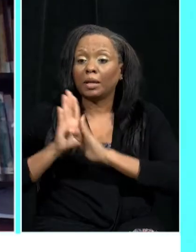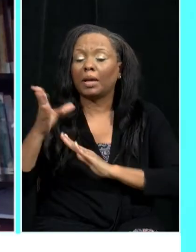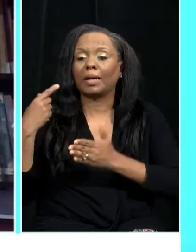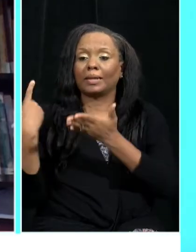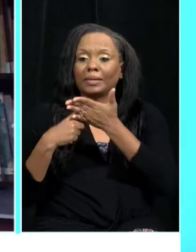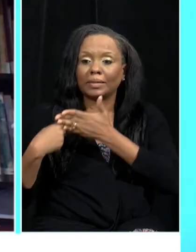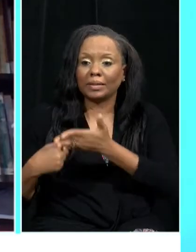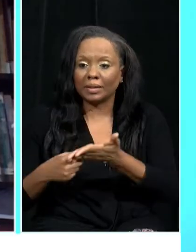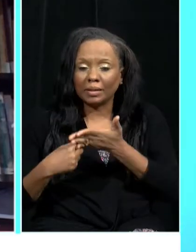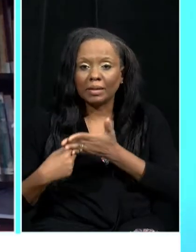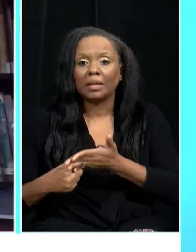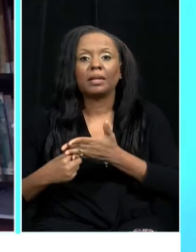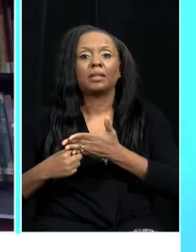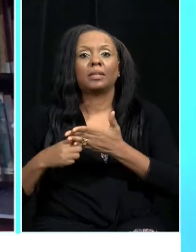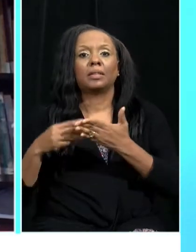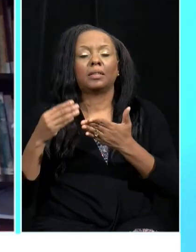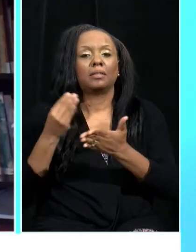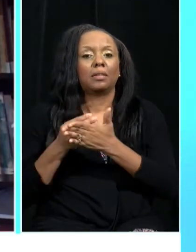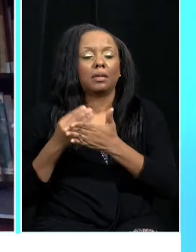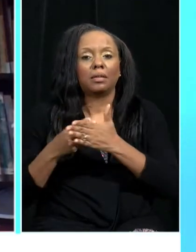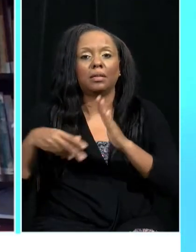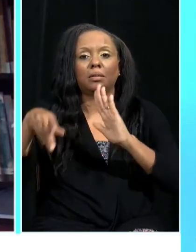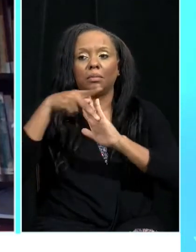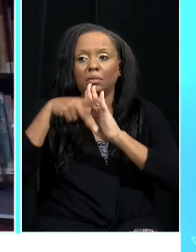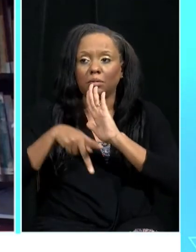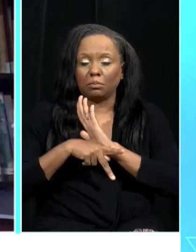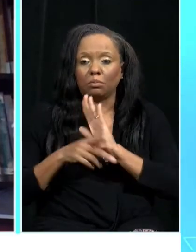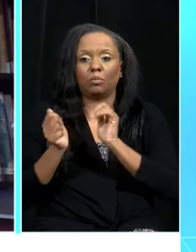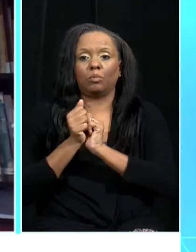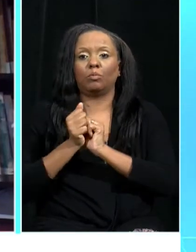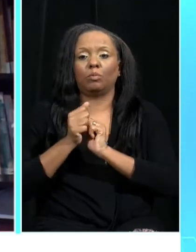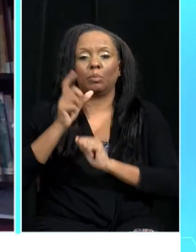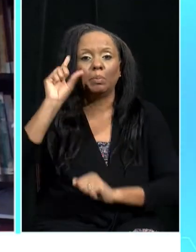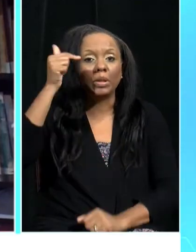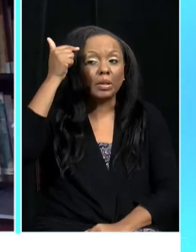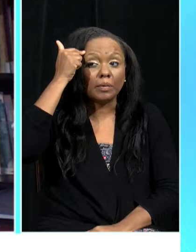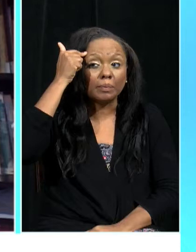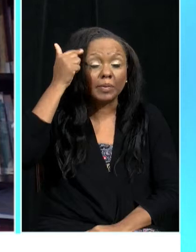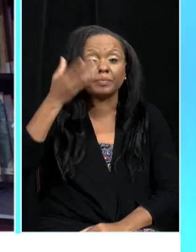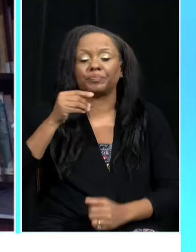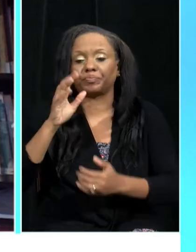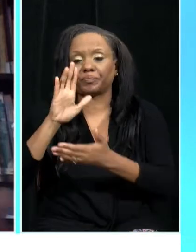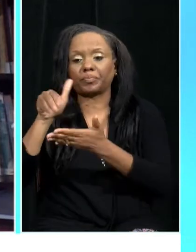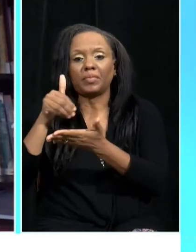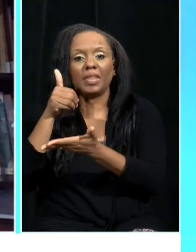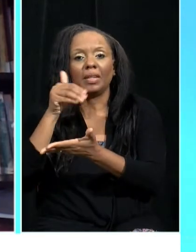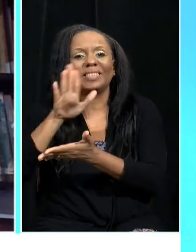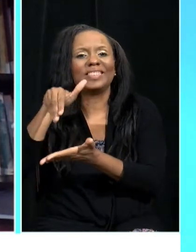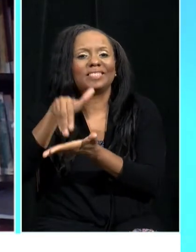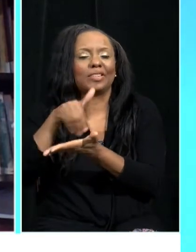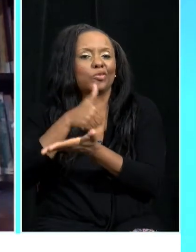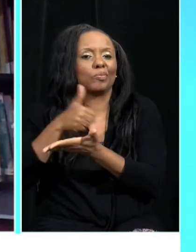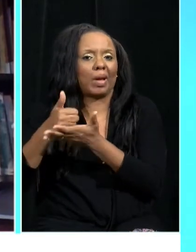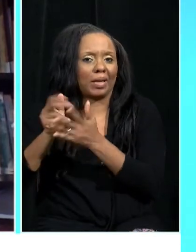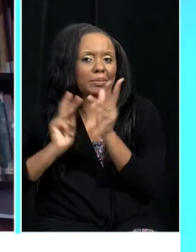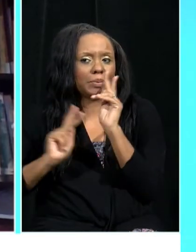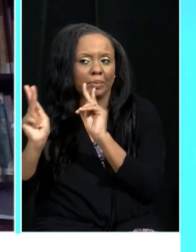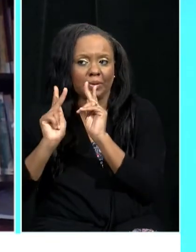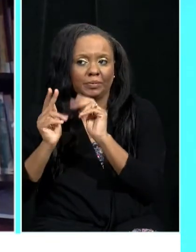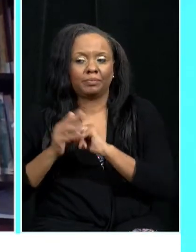economic and financial policies with the government and the central bank officials. And while they're doing that, they would meet